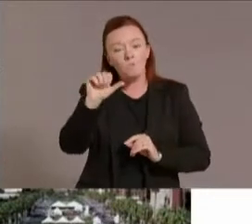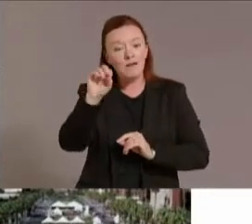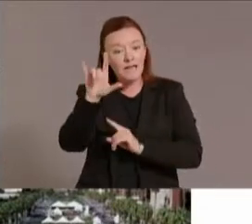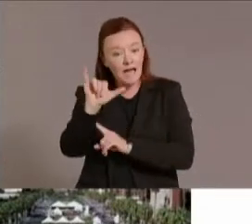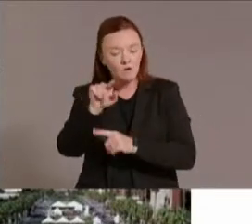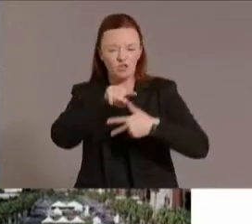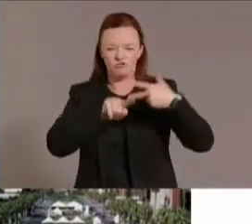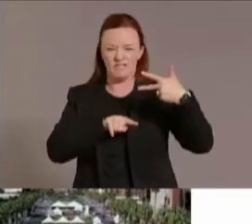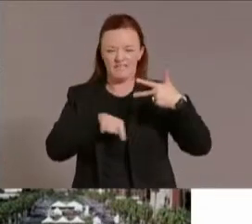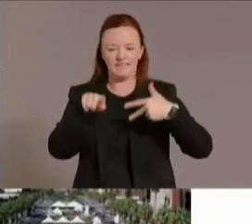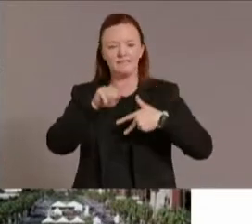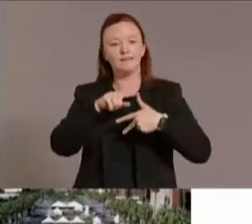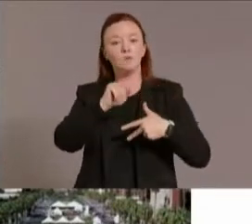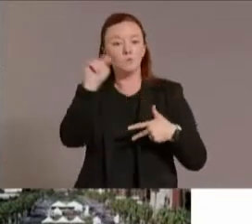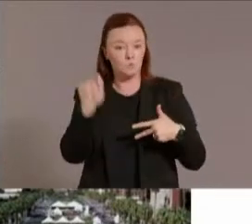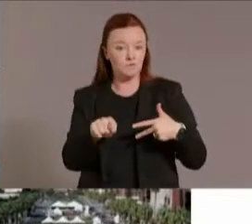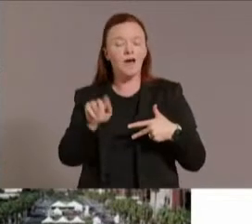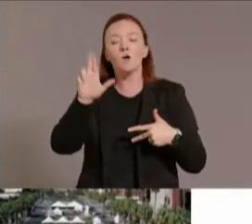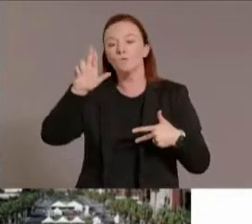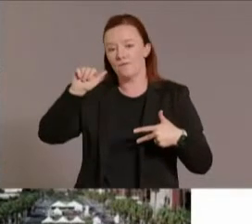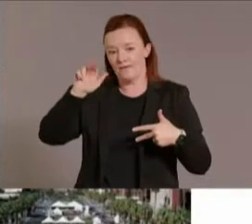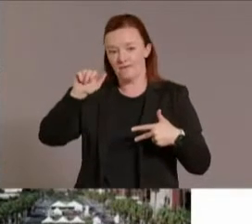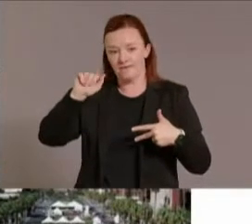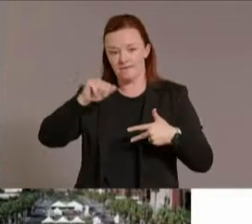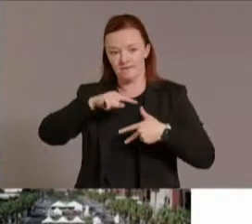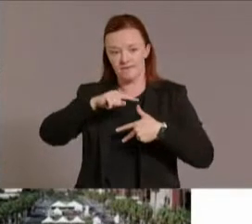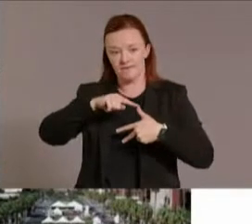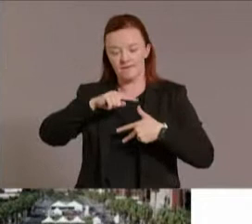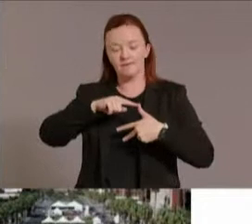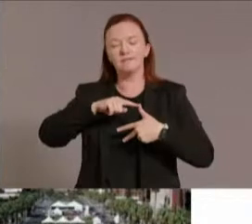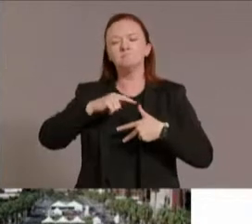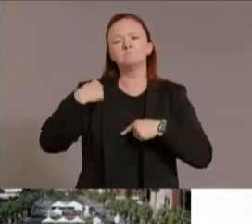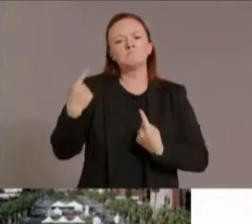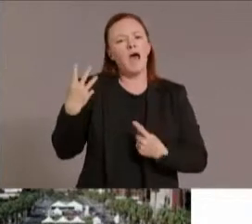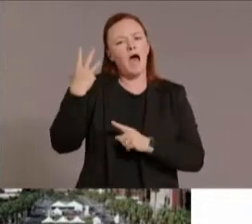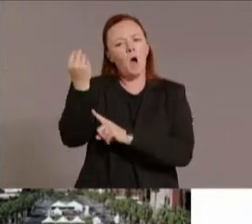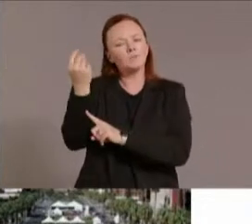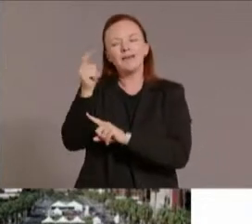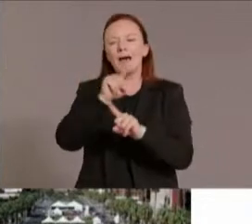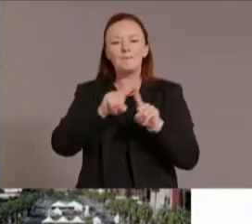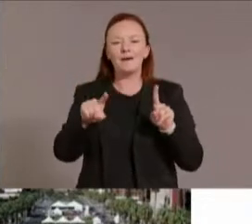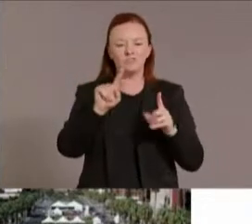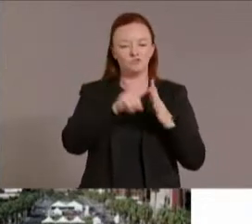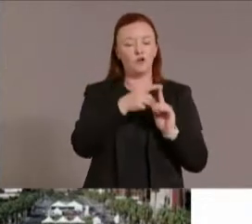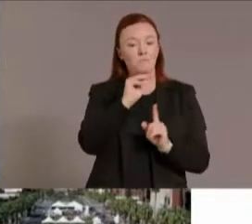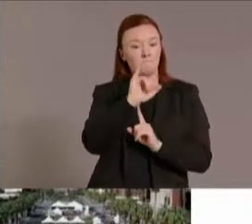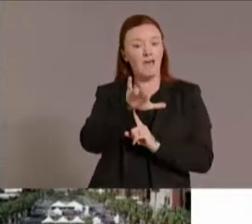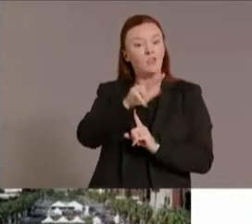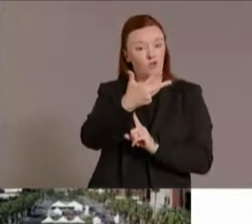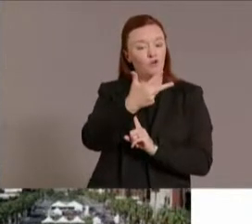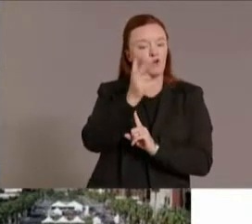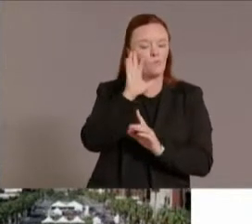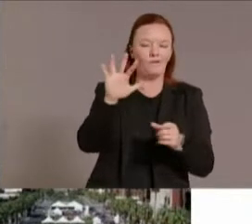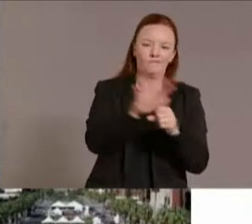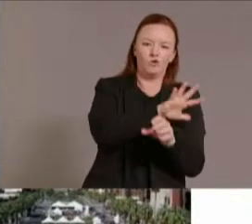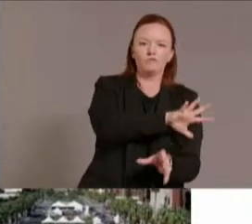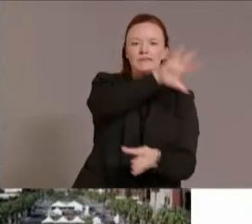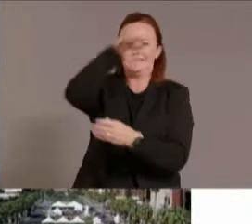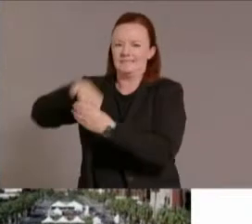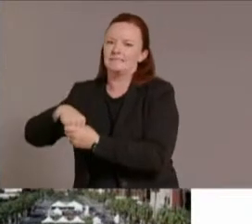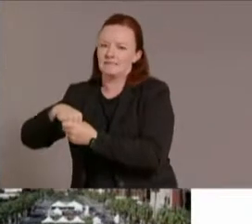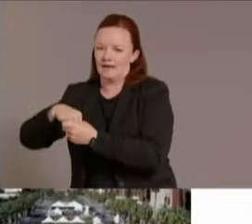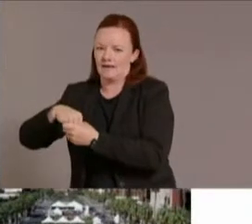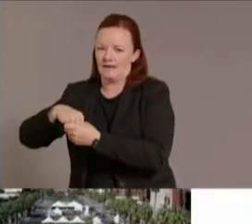in Tucson. They will plan to transition fully indoors and not offer the drive-through